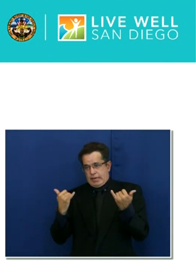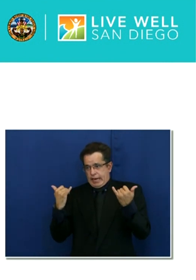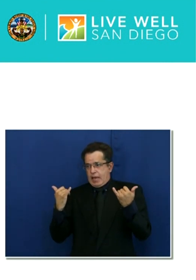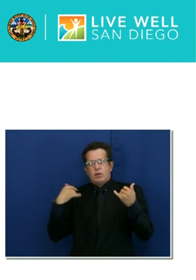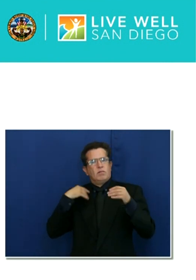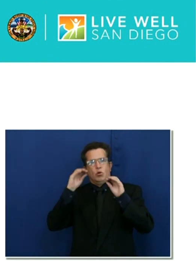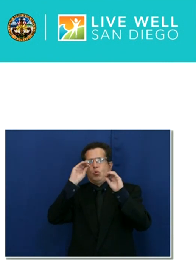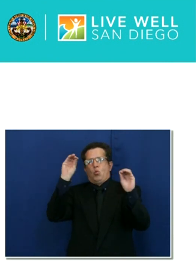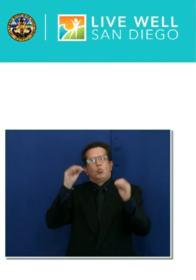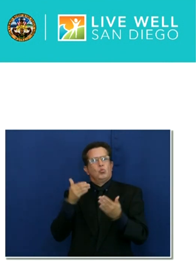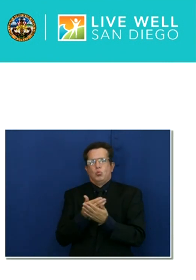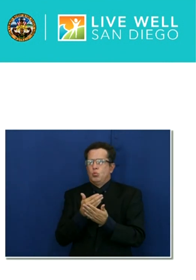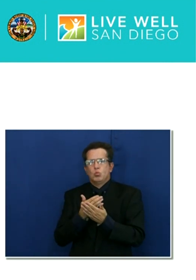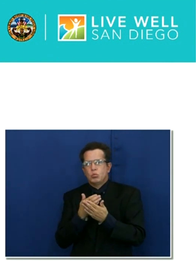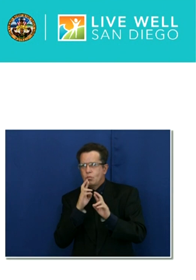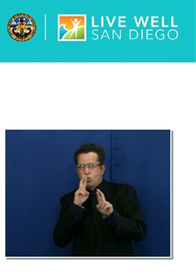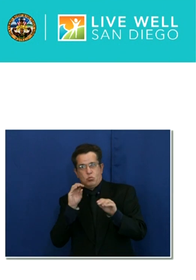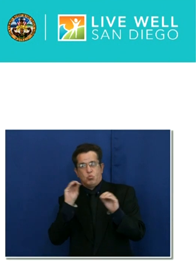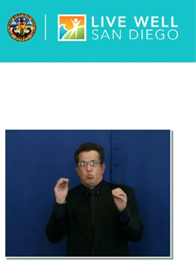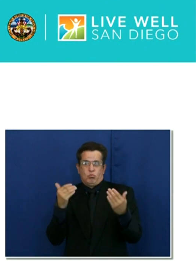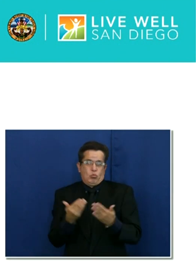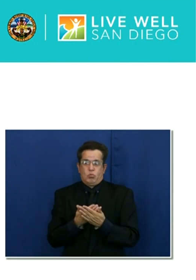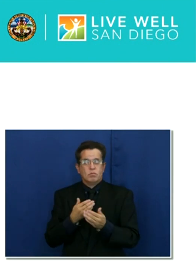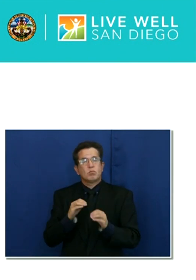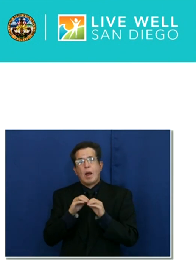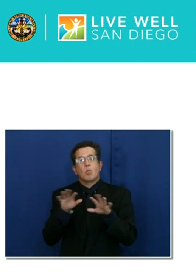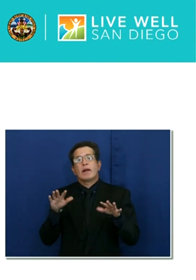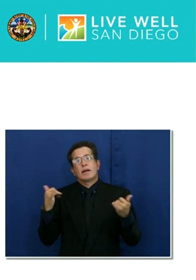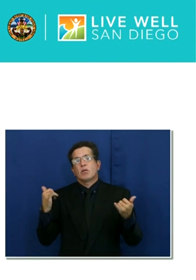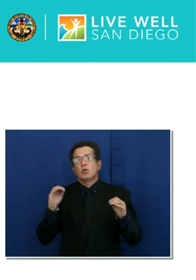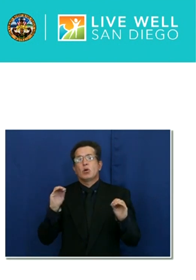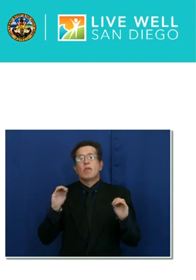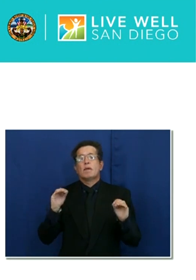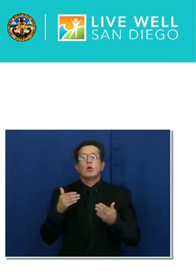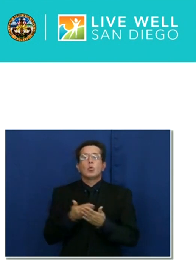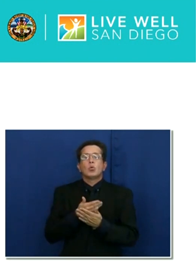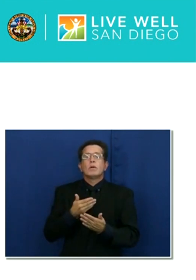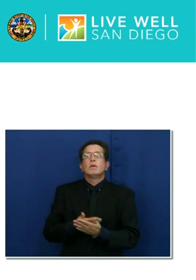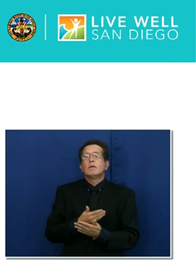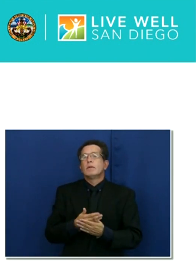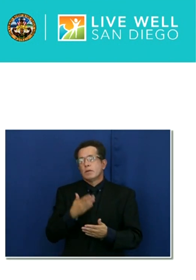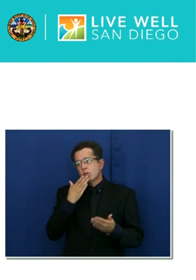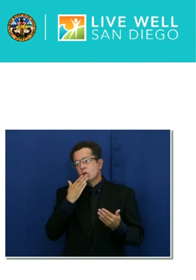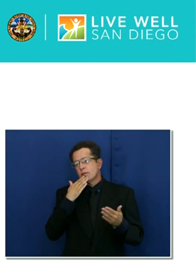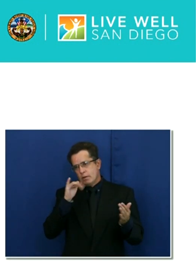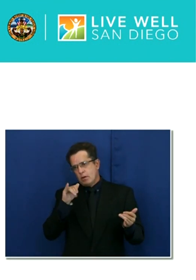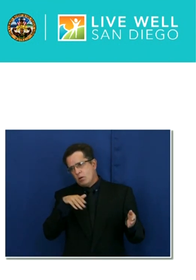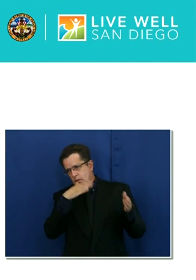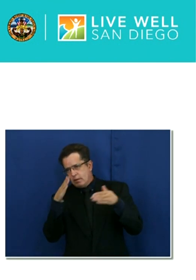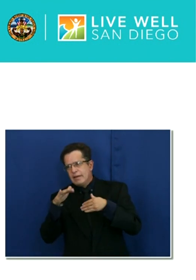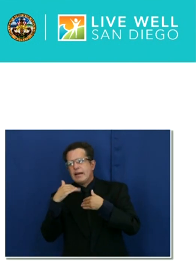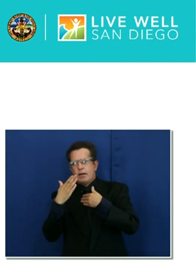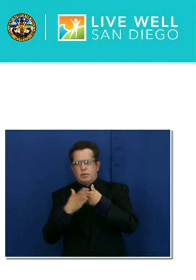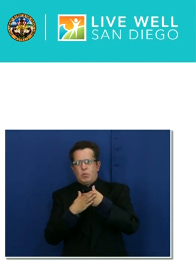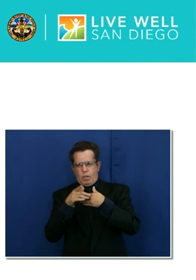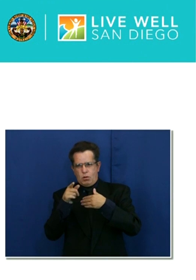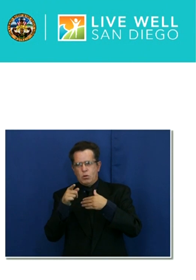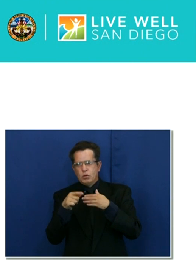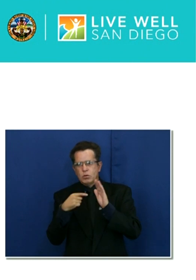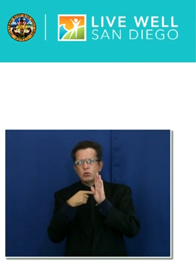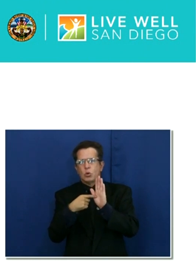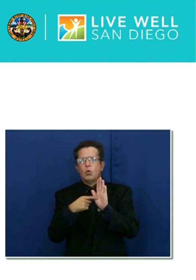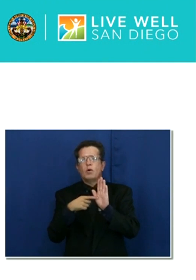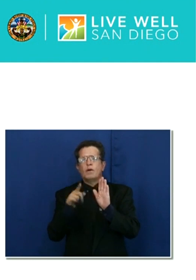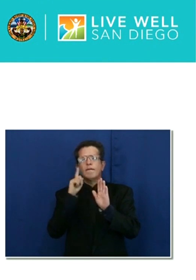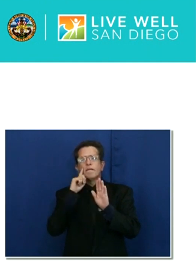community outbreaks were reported. Now, in the next slide, under the blueprint for a safer